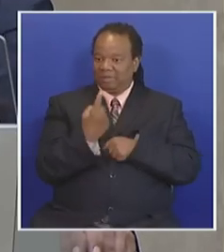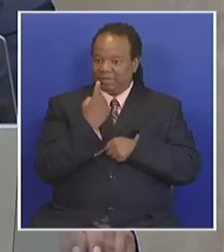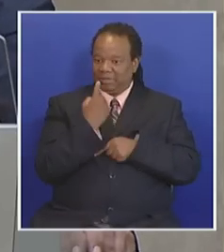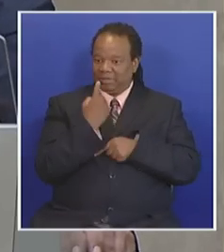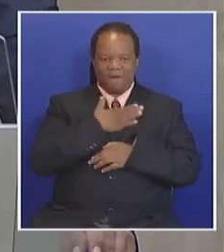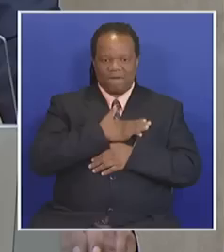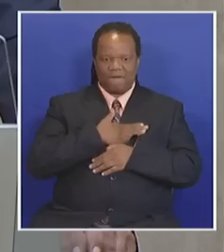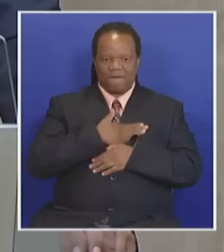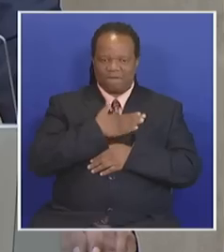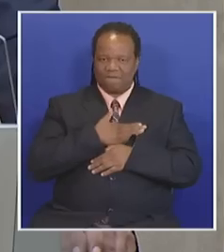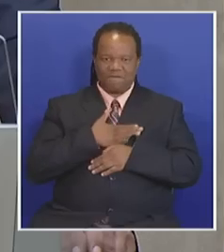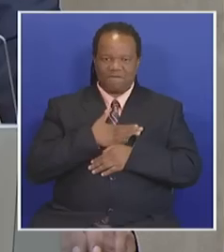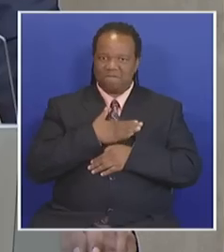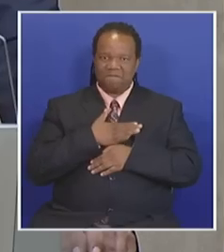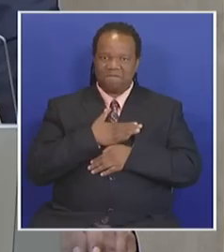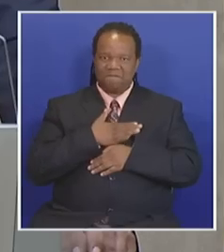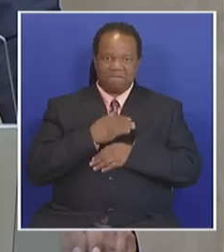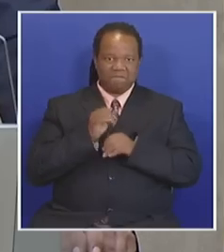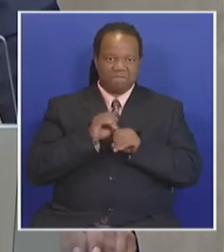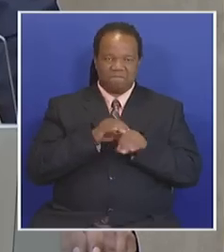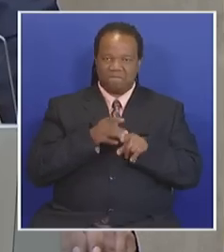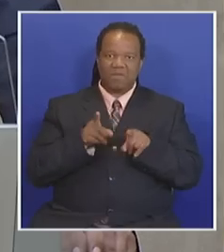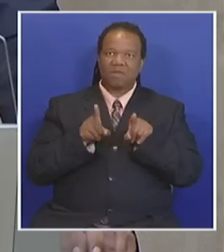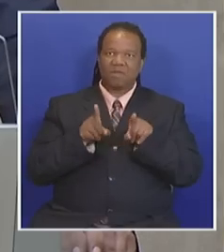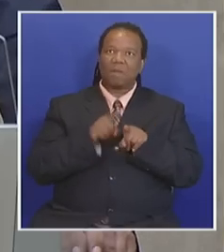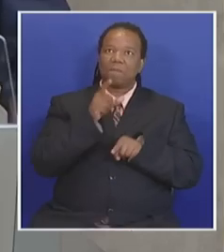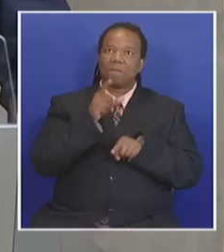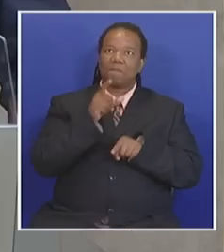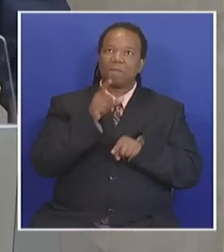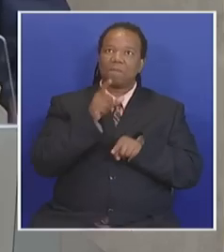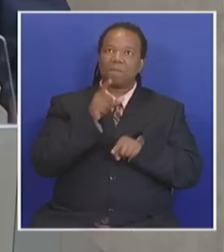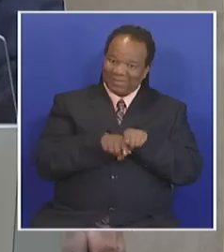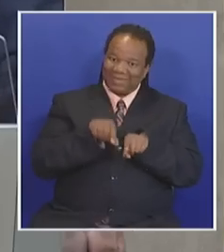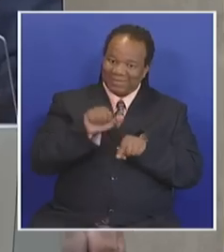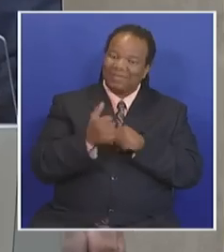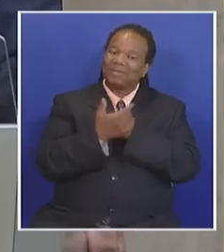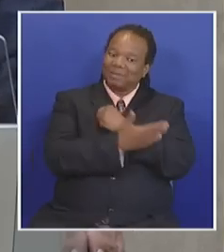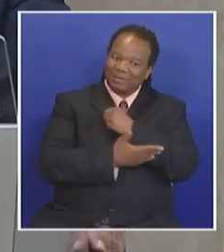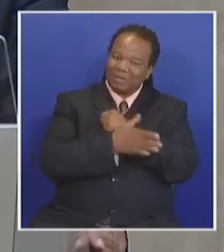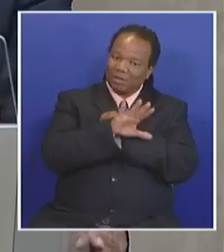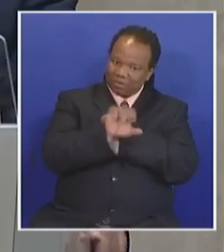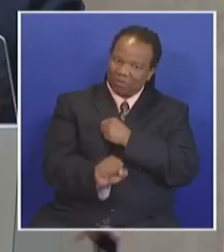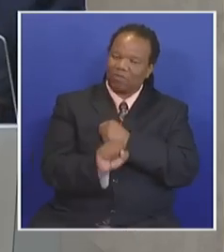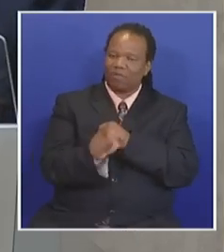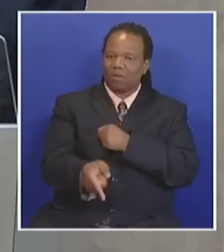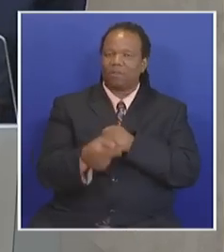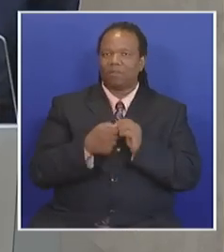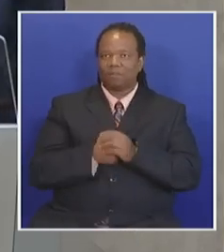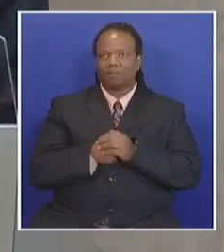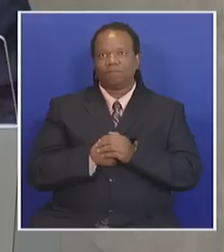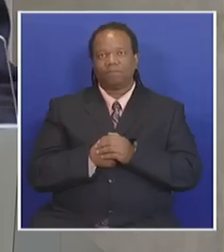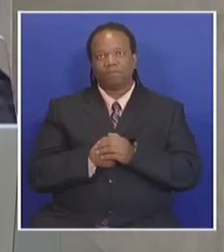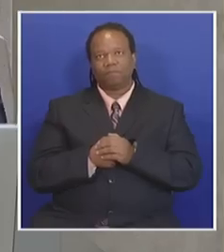a half-citizen, if that much, in this very country that I was born in, South Africa. The poem by